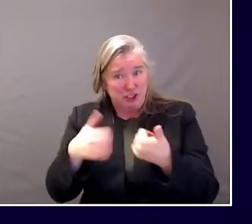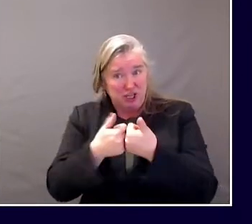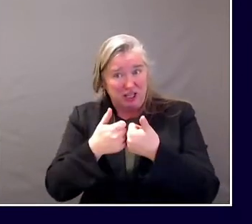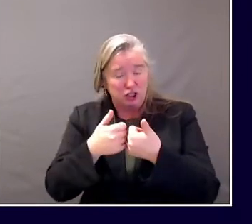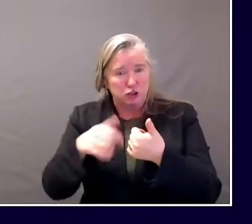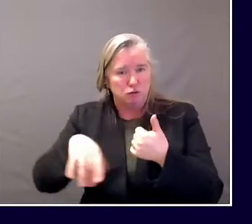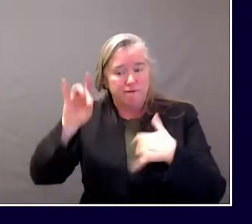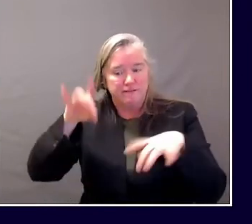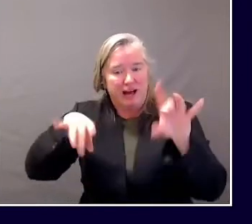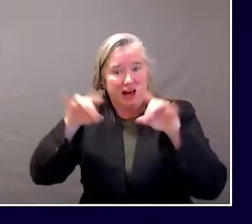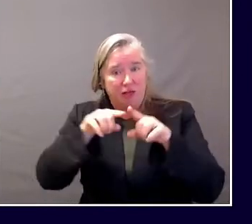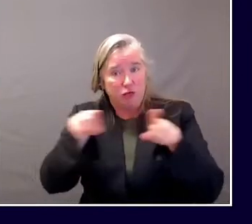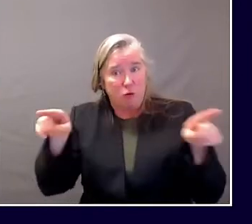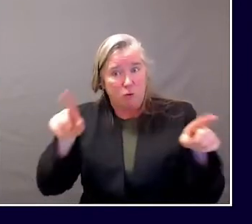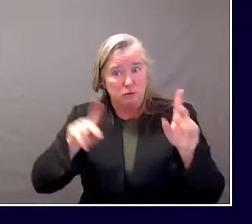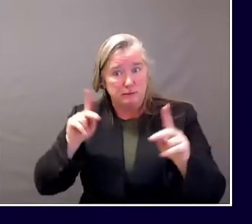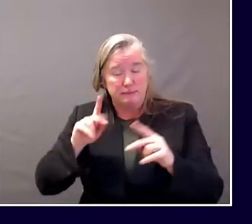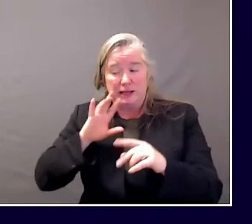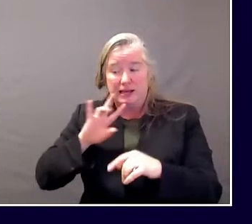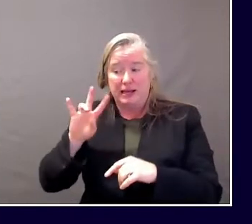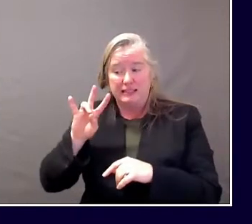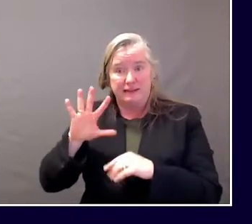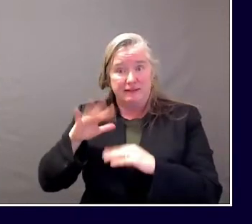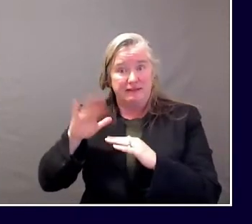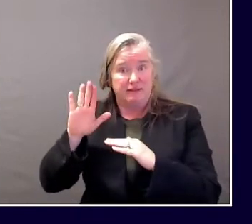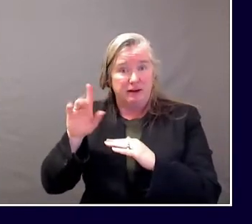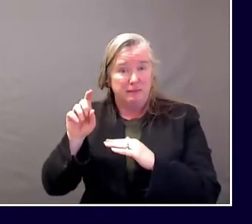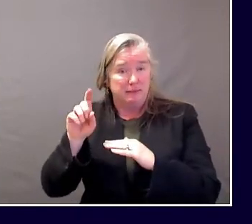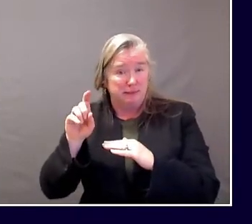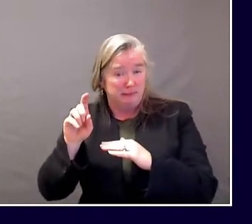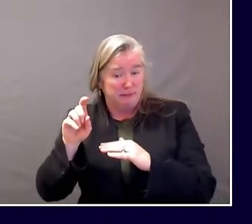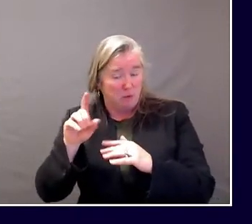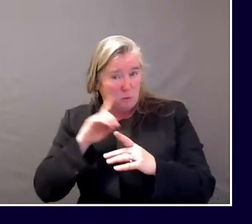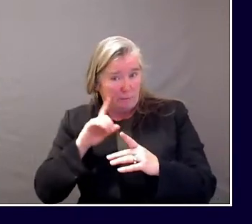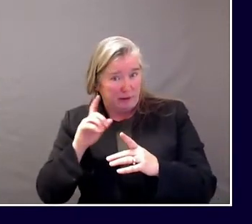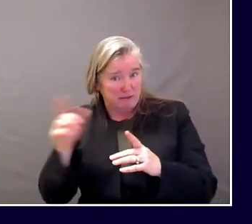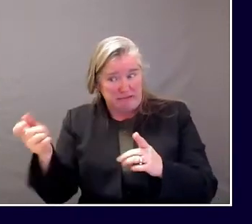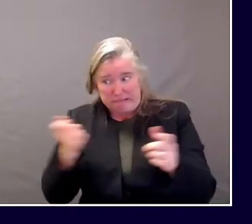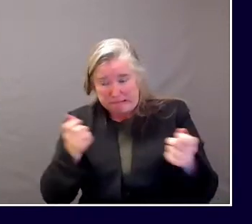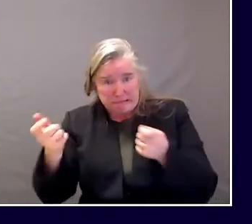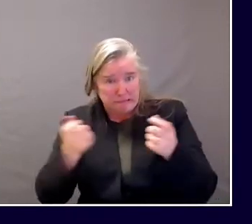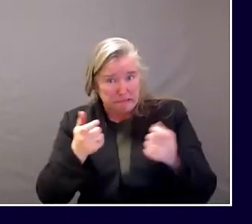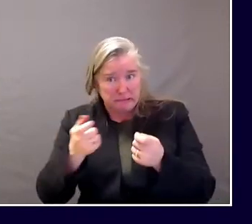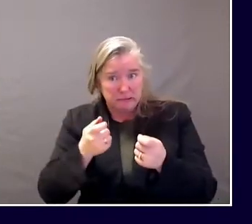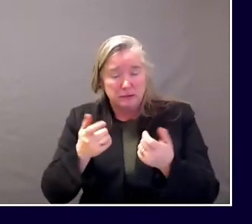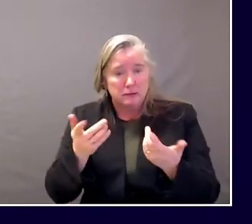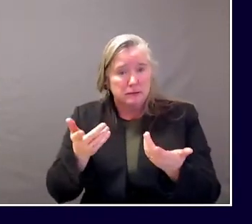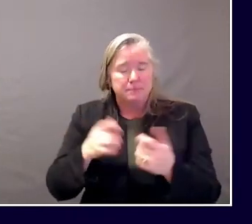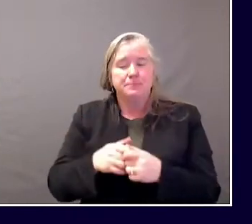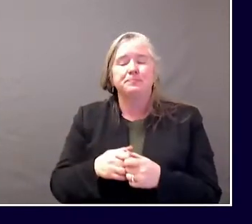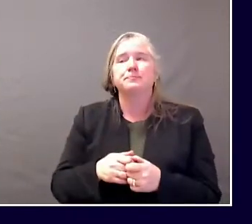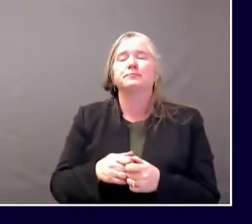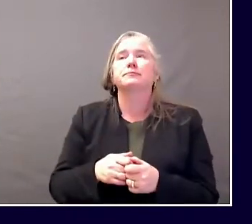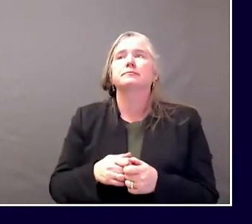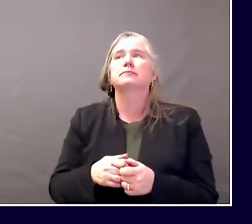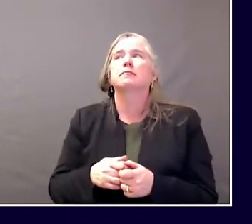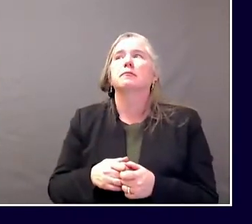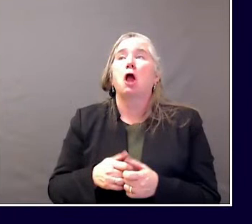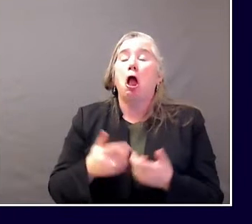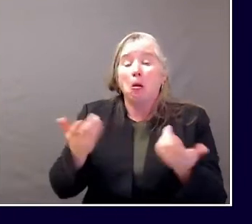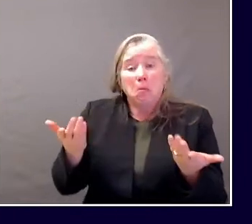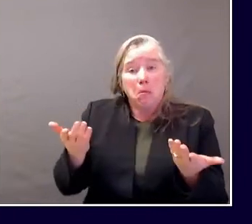you know, more centralized? That's a possibility. I don't know that we are anticipating that,